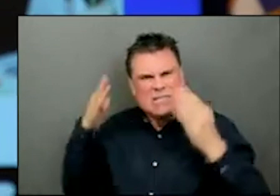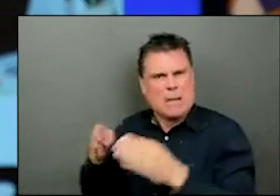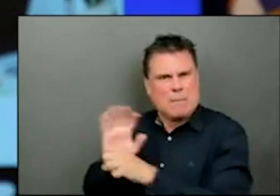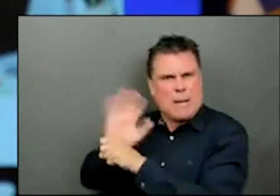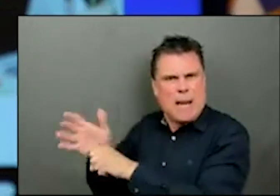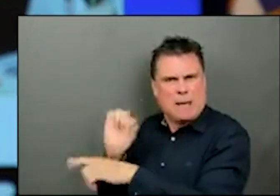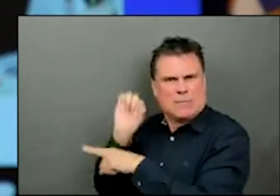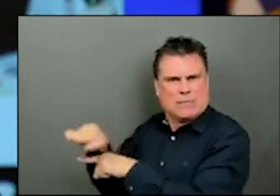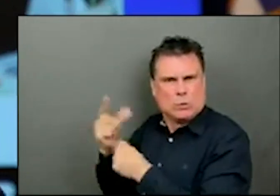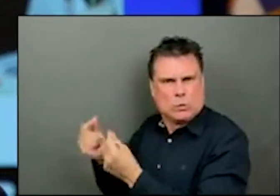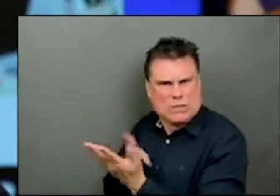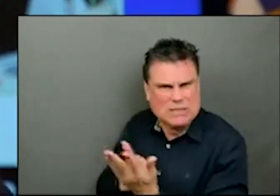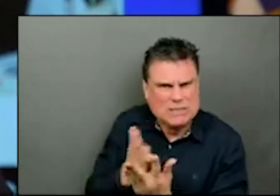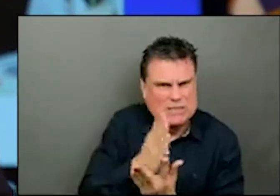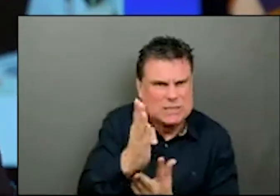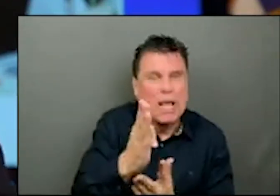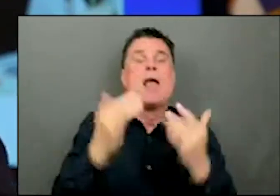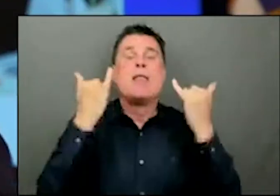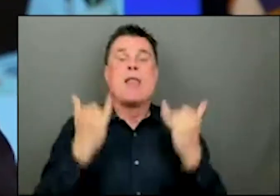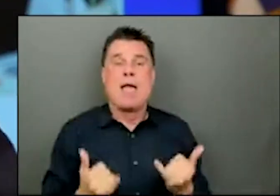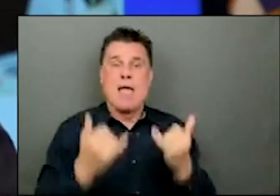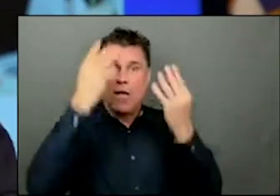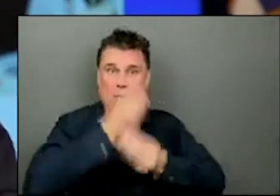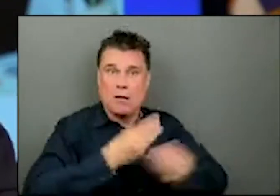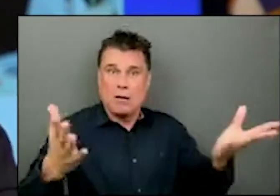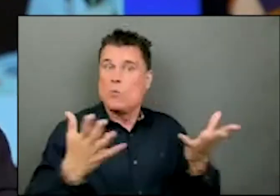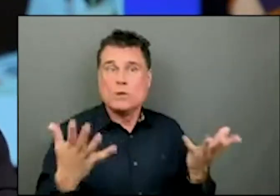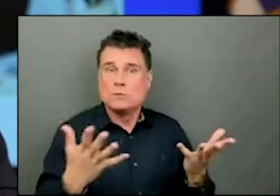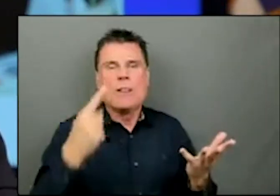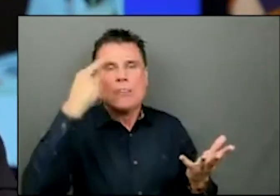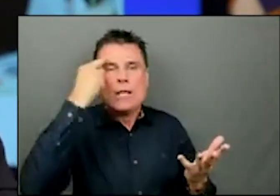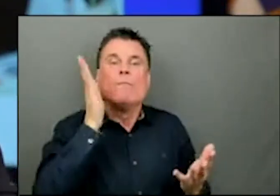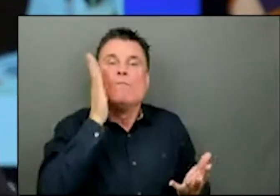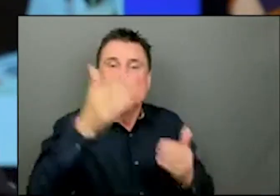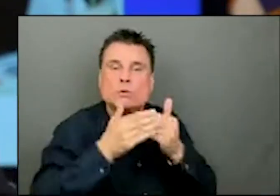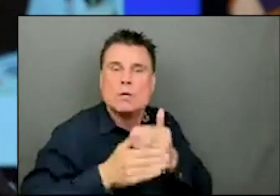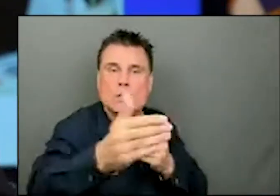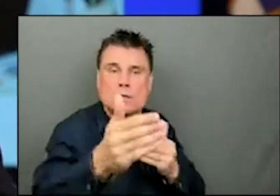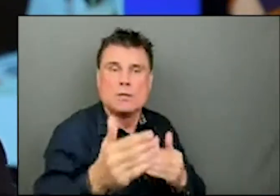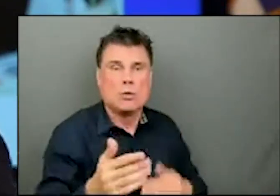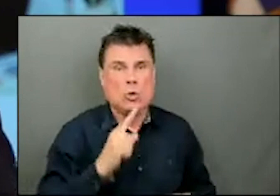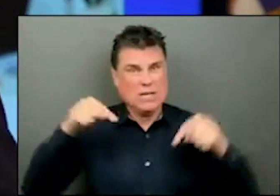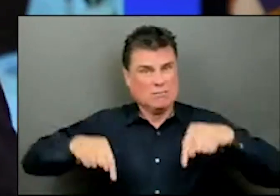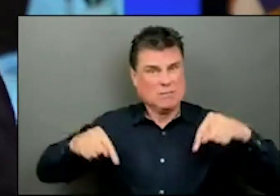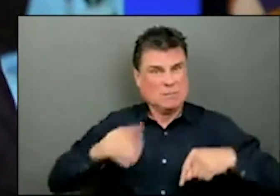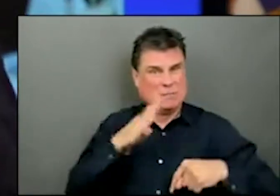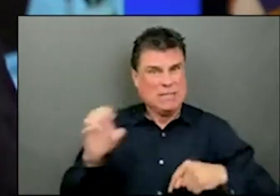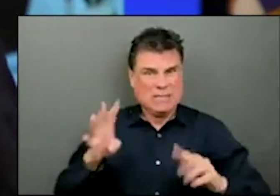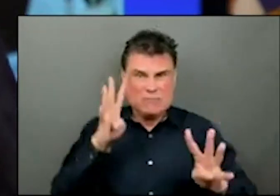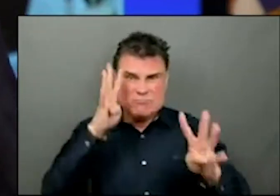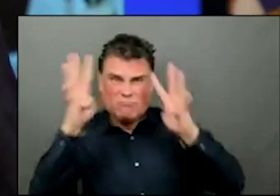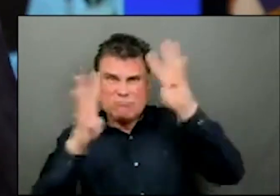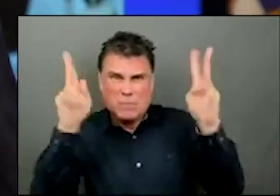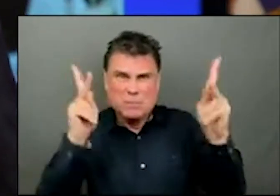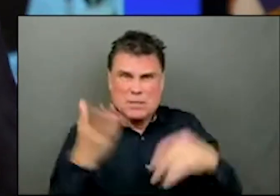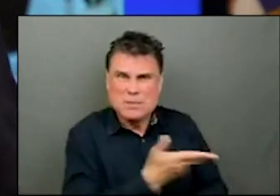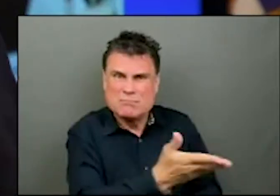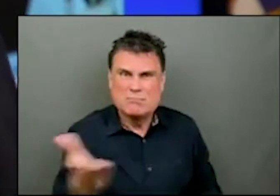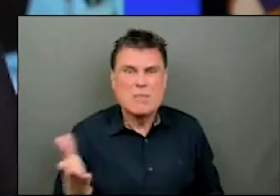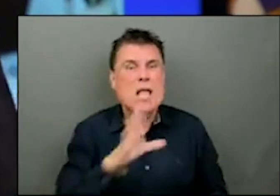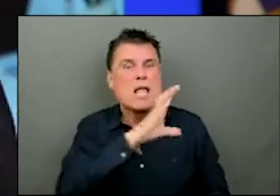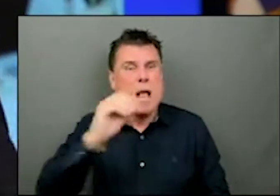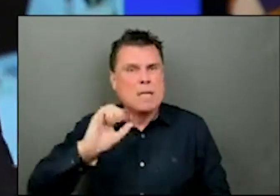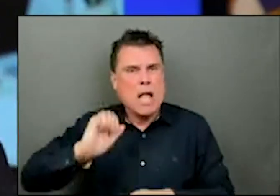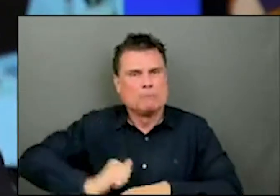where do we go from here? How do we make sure that BC's innovators can use InBC to put down those roots, to help with